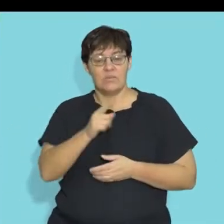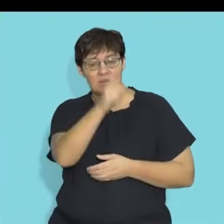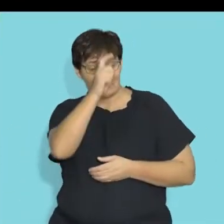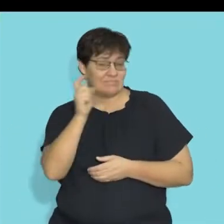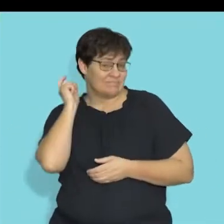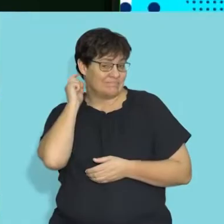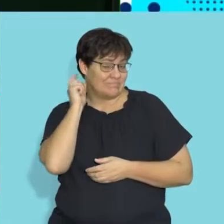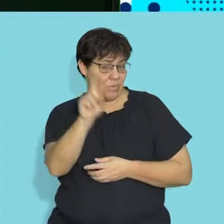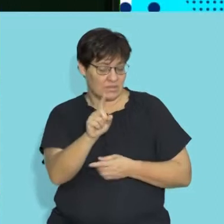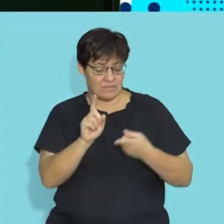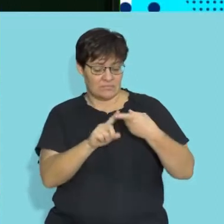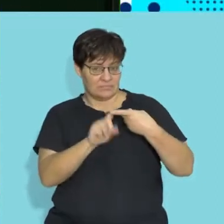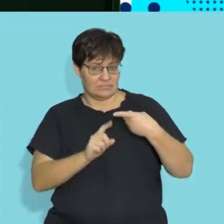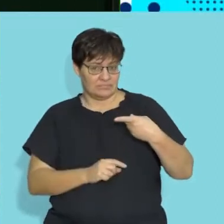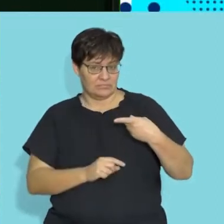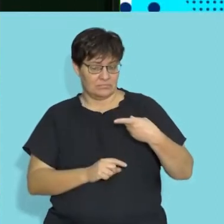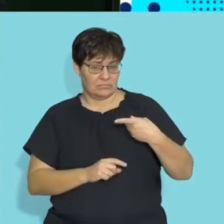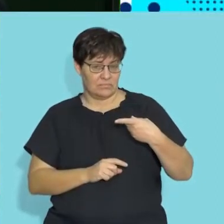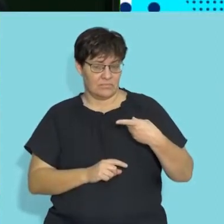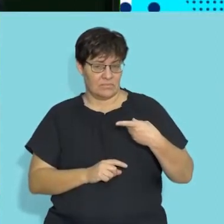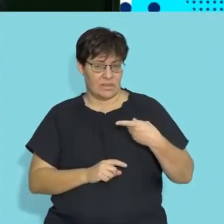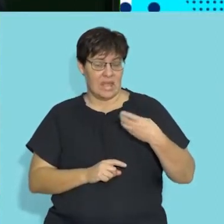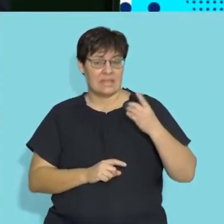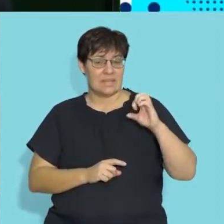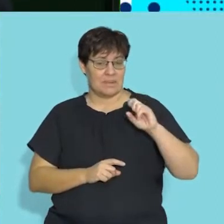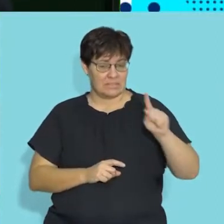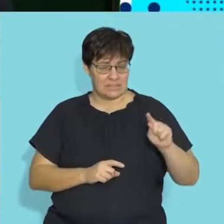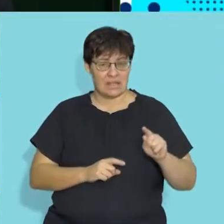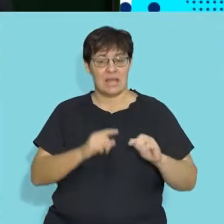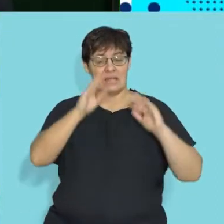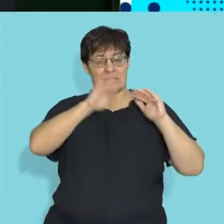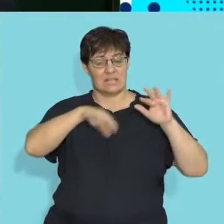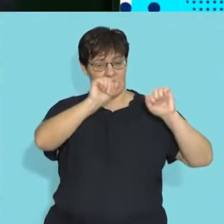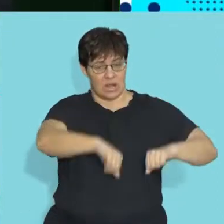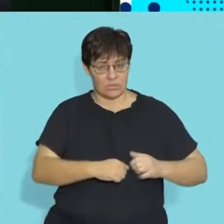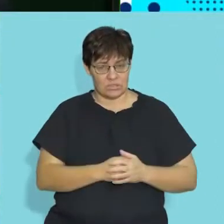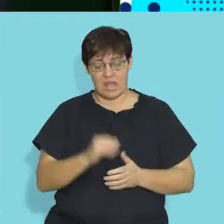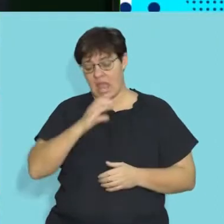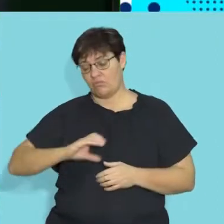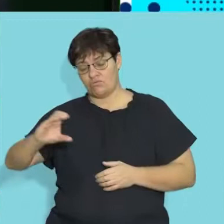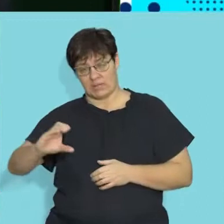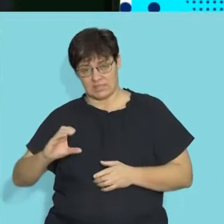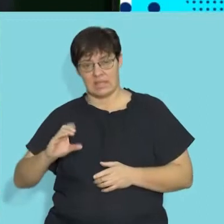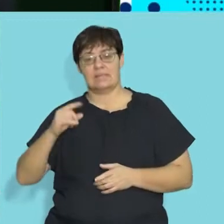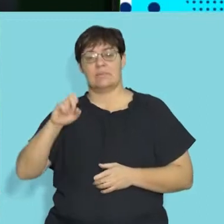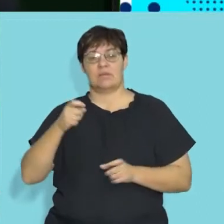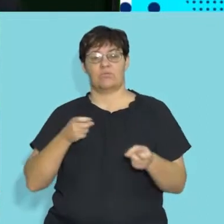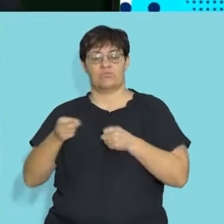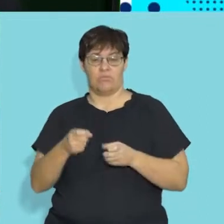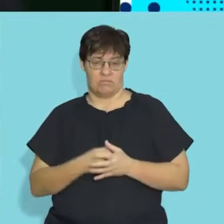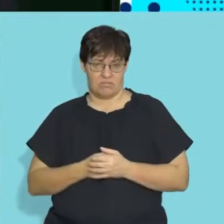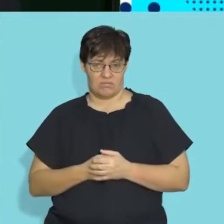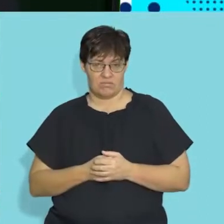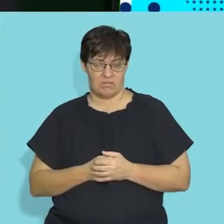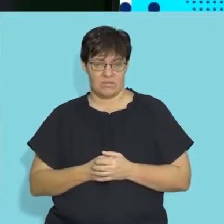consideration what? 1, debit your discount allowed, right? Credit debtors control. Can you see